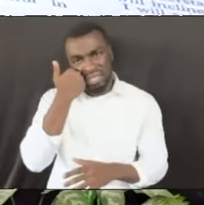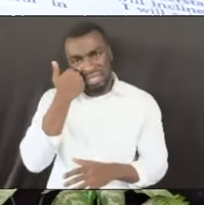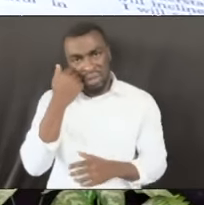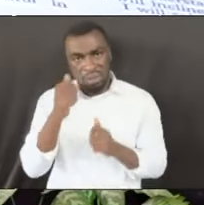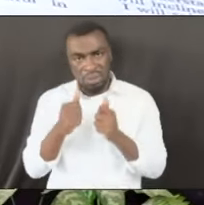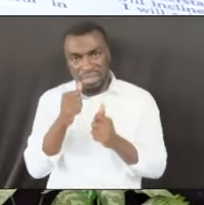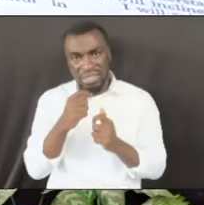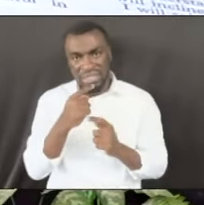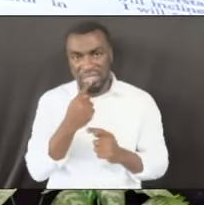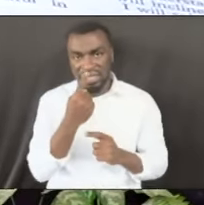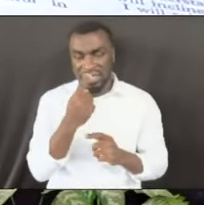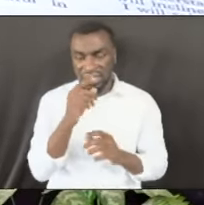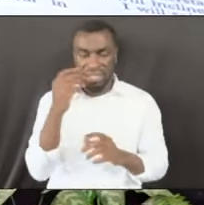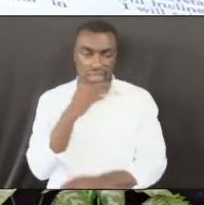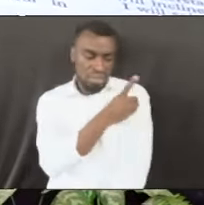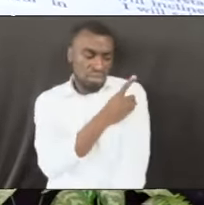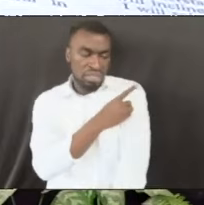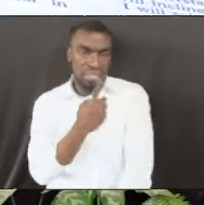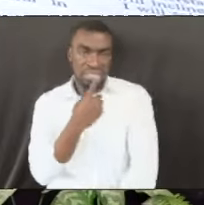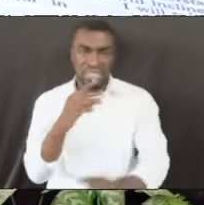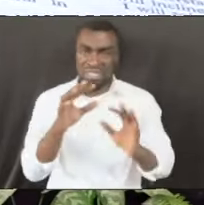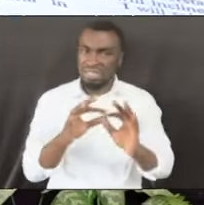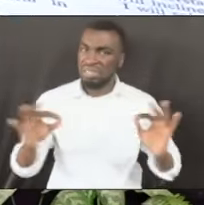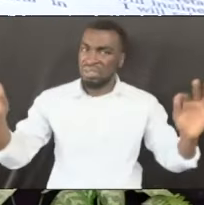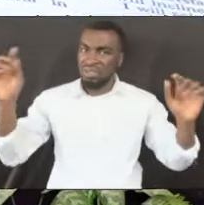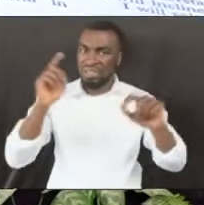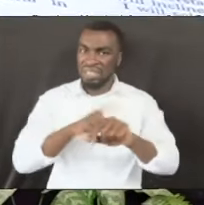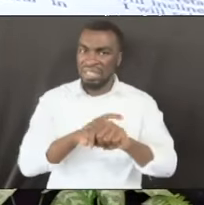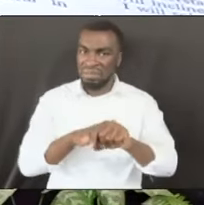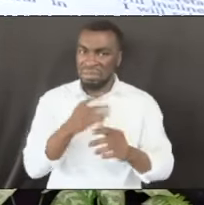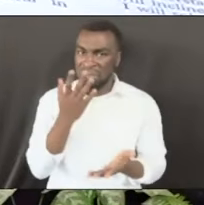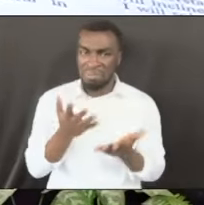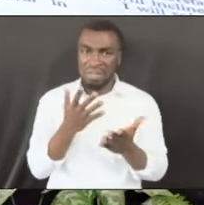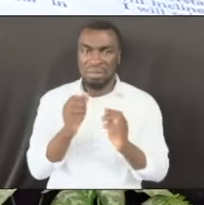doctor, maybe family and social issues,